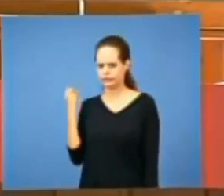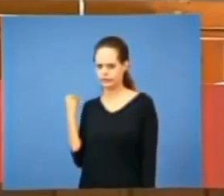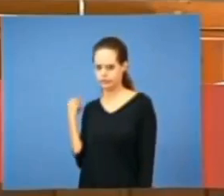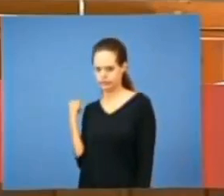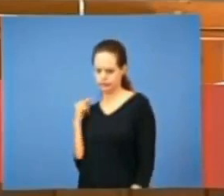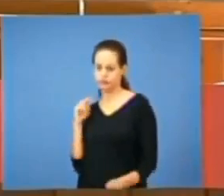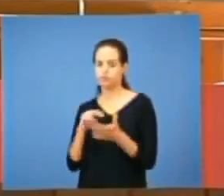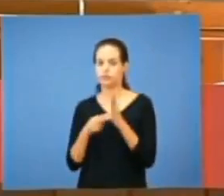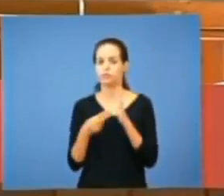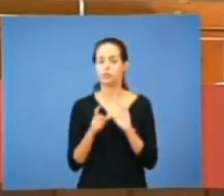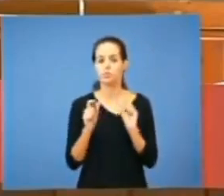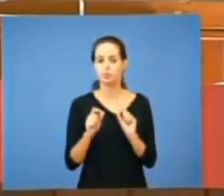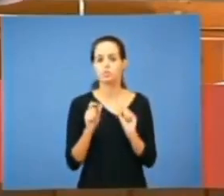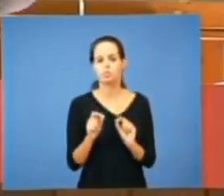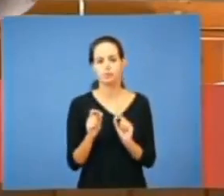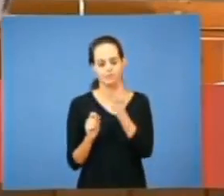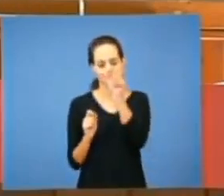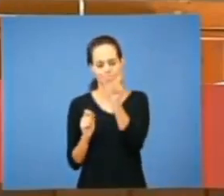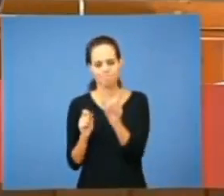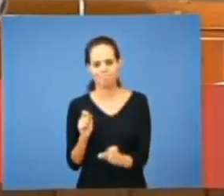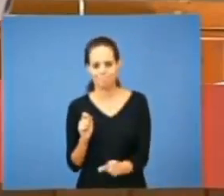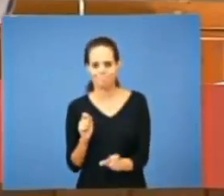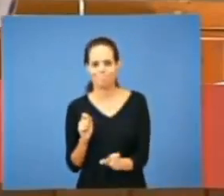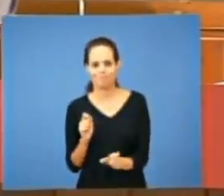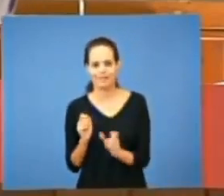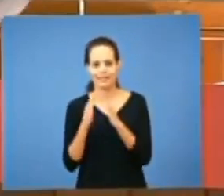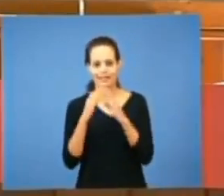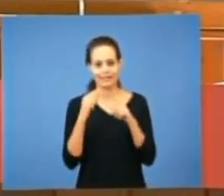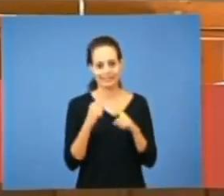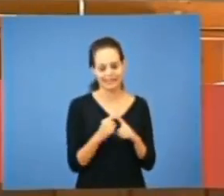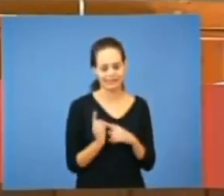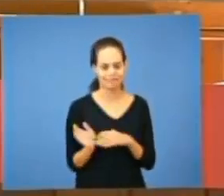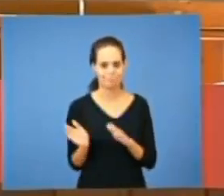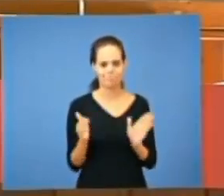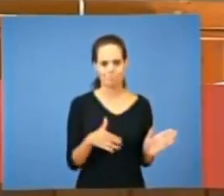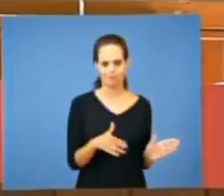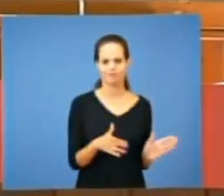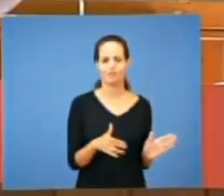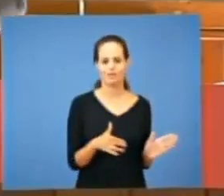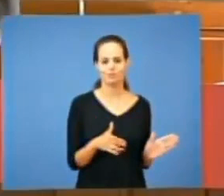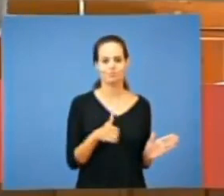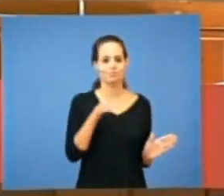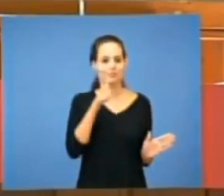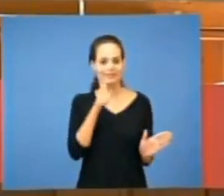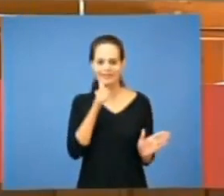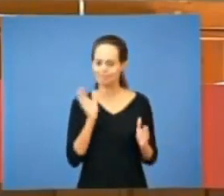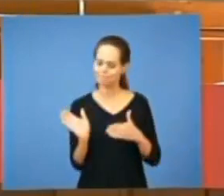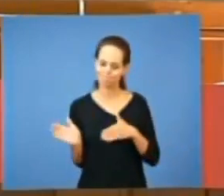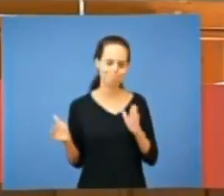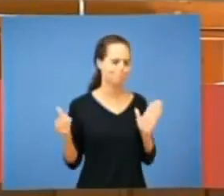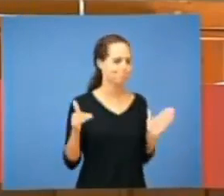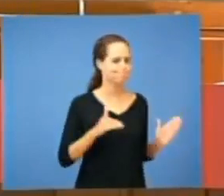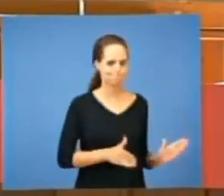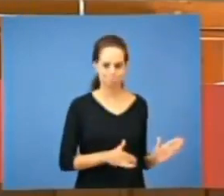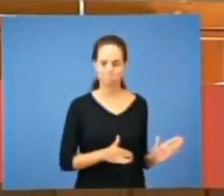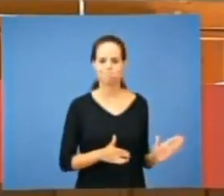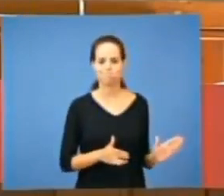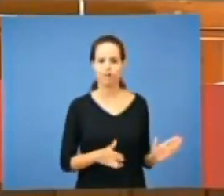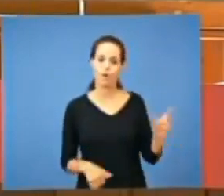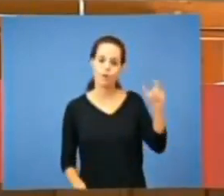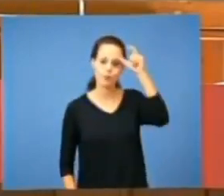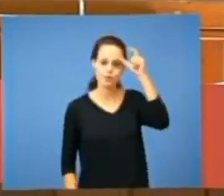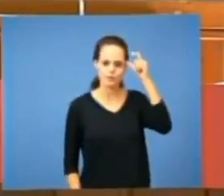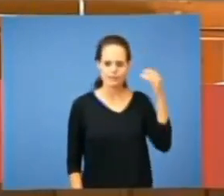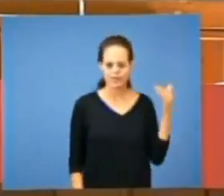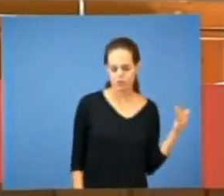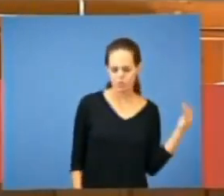church, takes the leaven and places on the three measures of wheat, Father, Son, and Holy Spirit. So